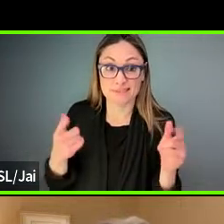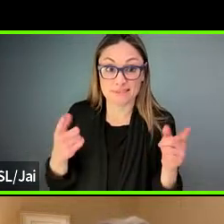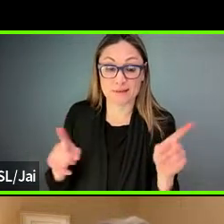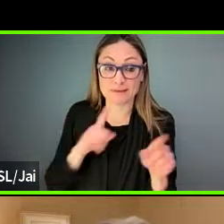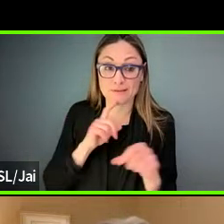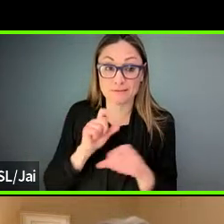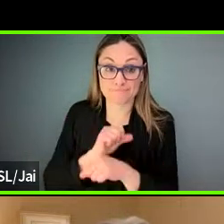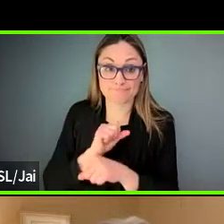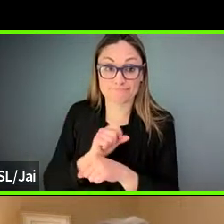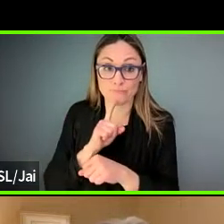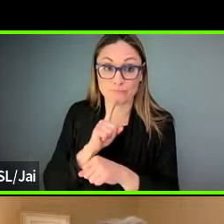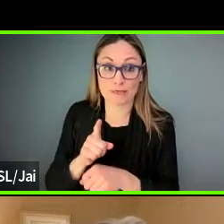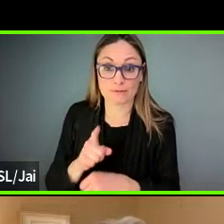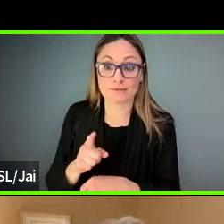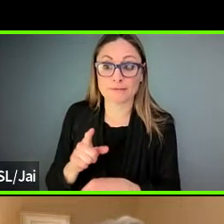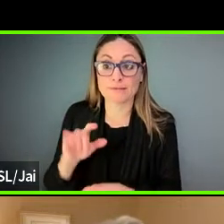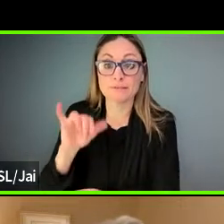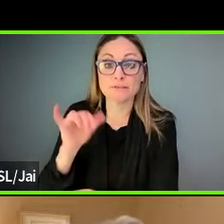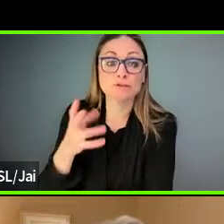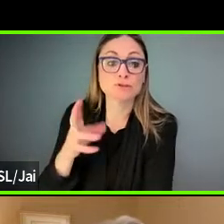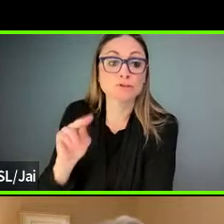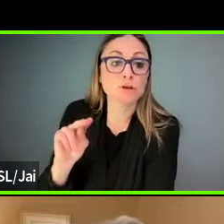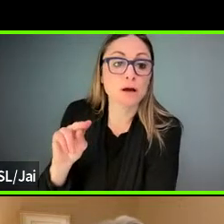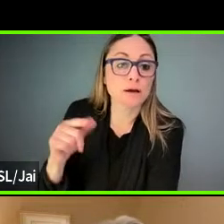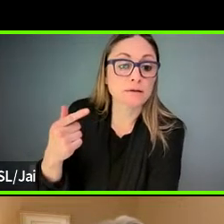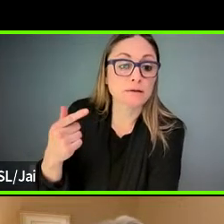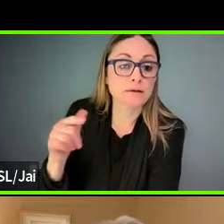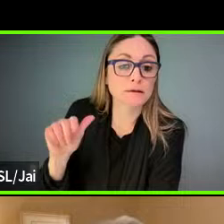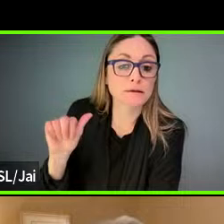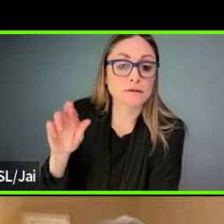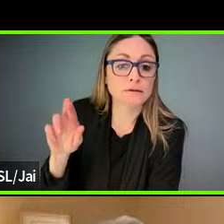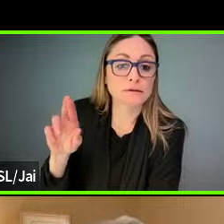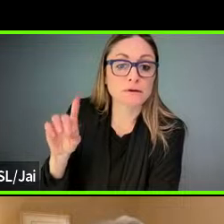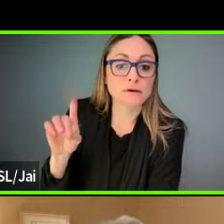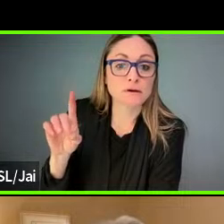John Gardner? Yeah, hopefully folks can hear me now.